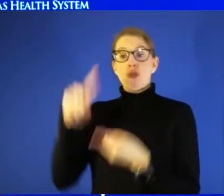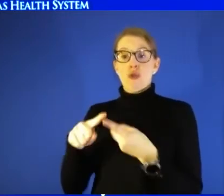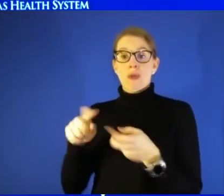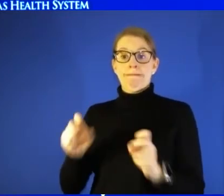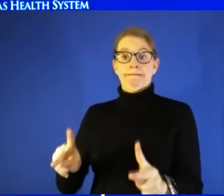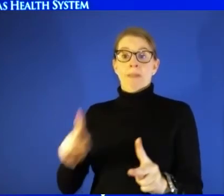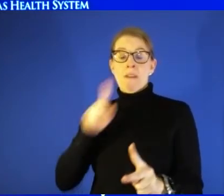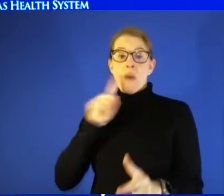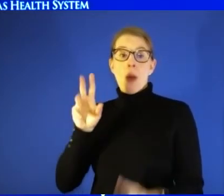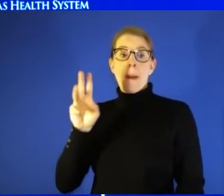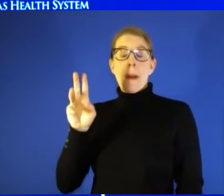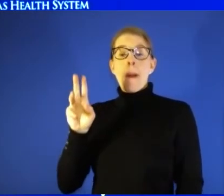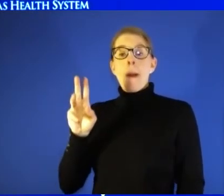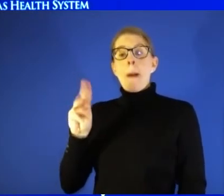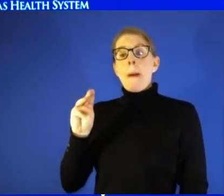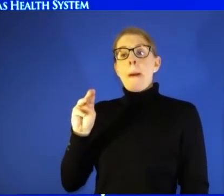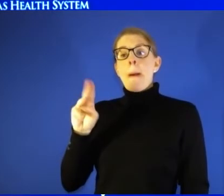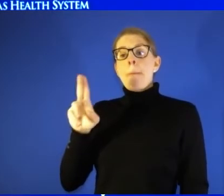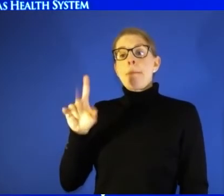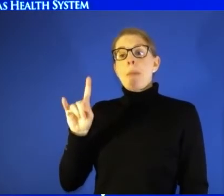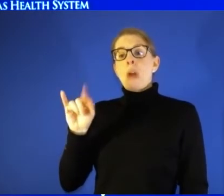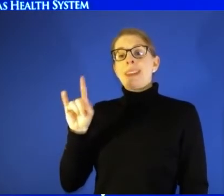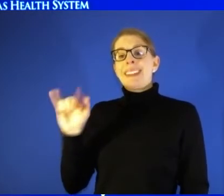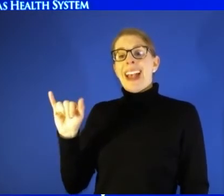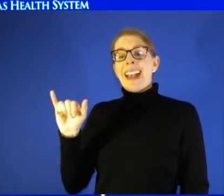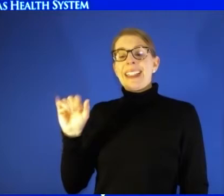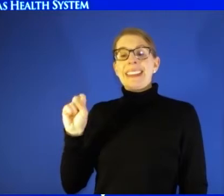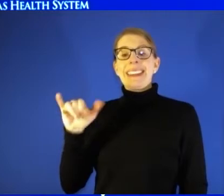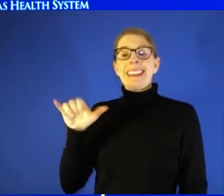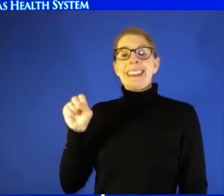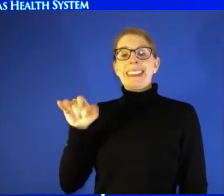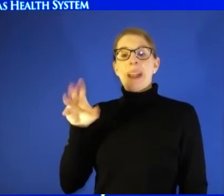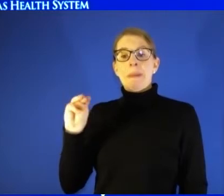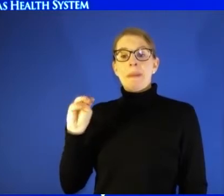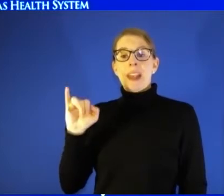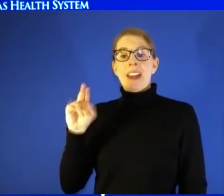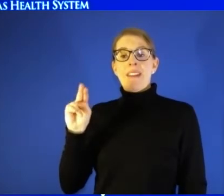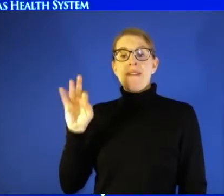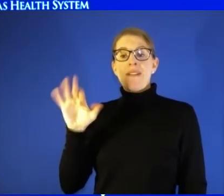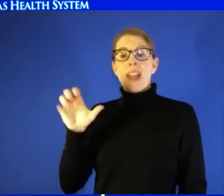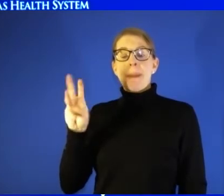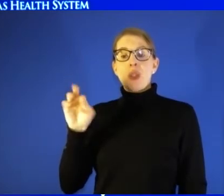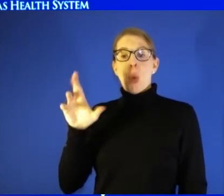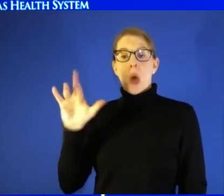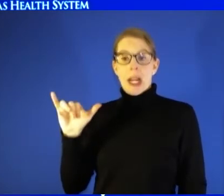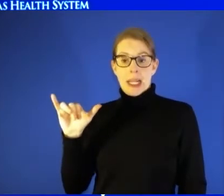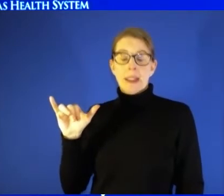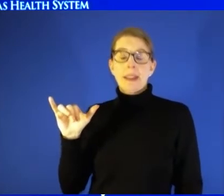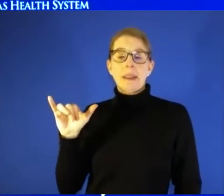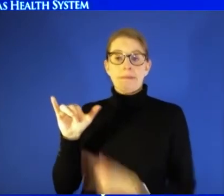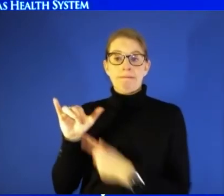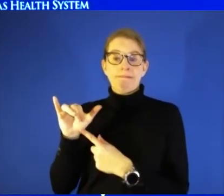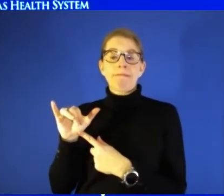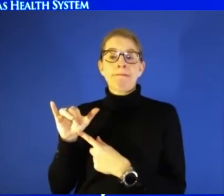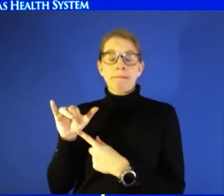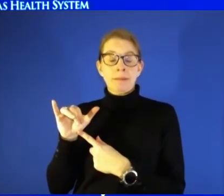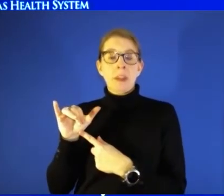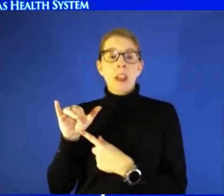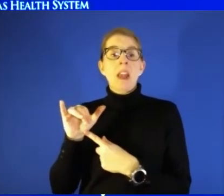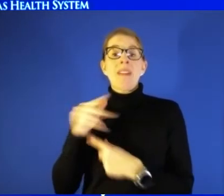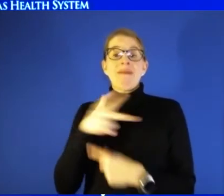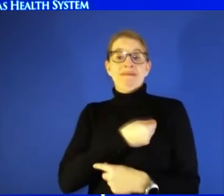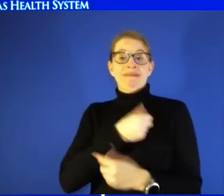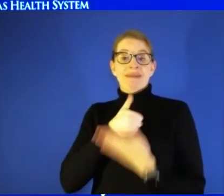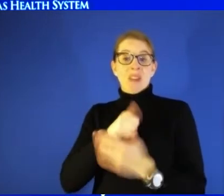multi-system inflammatory syndrome in children, or MIS-C, and the vaccine actually helps prevent that. And the fact that after